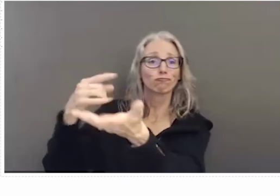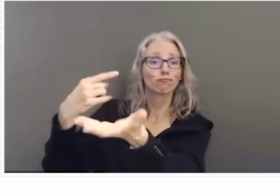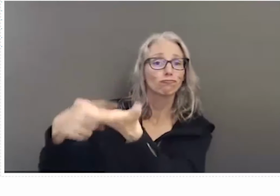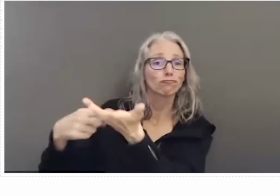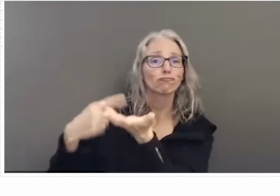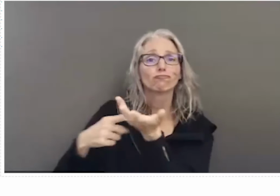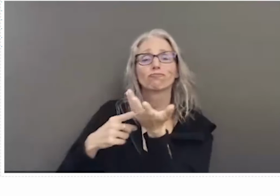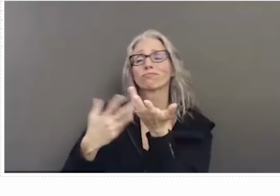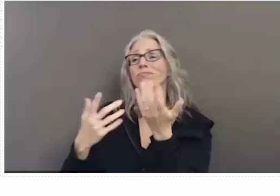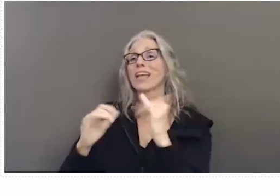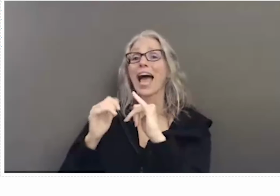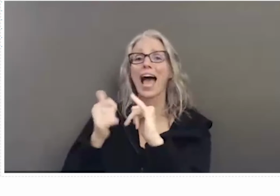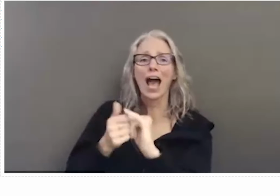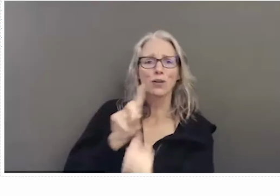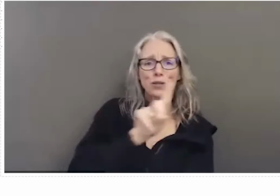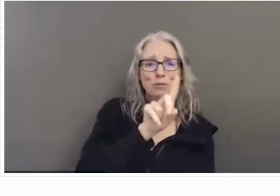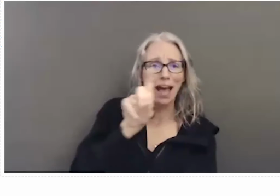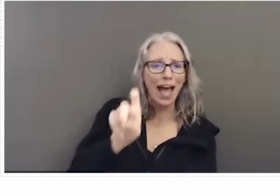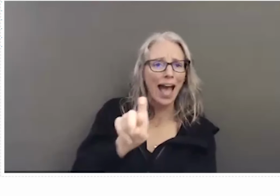terms of